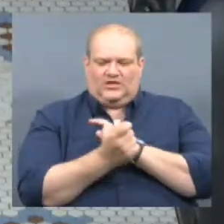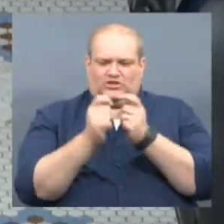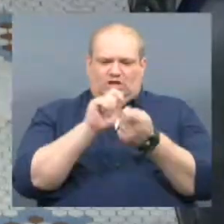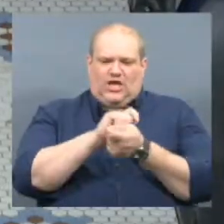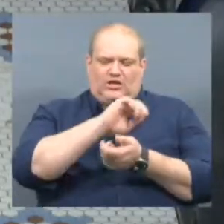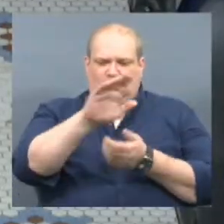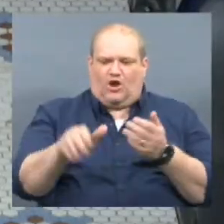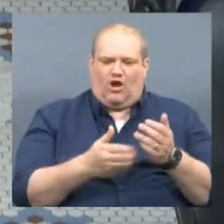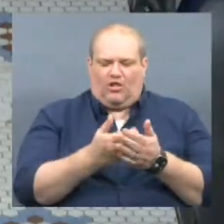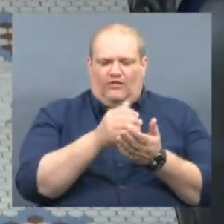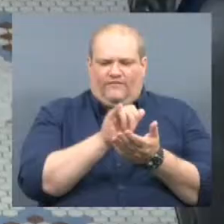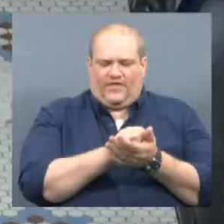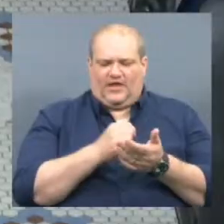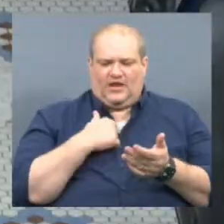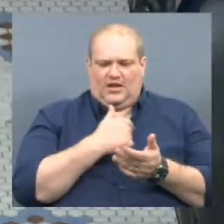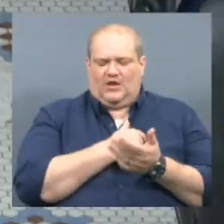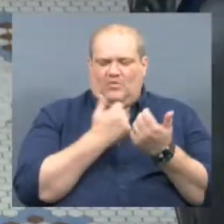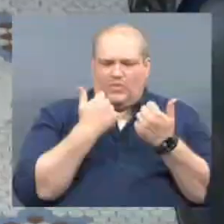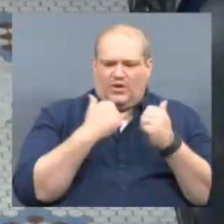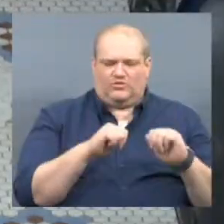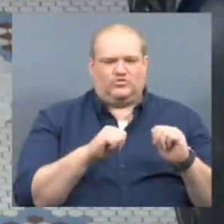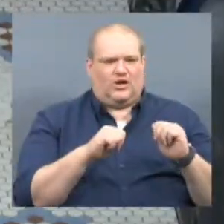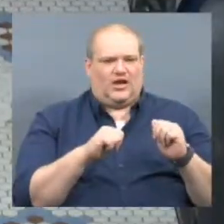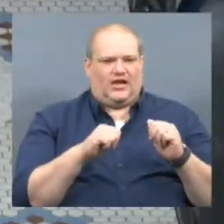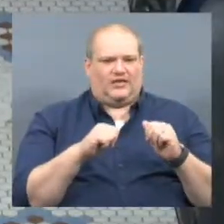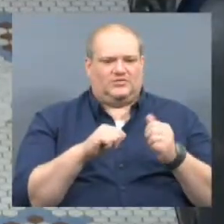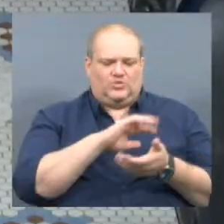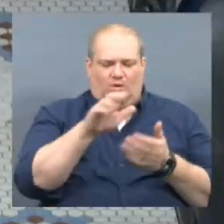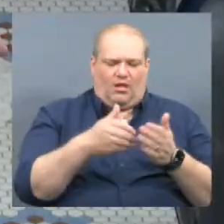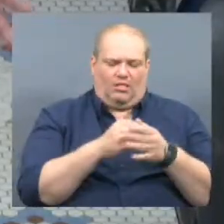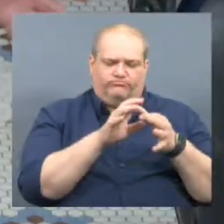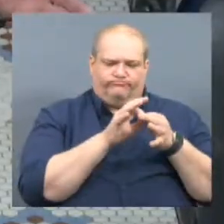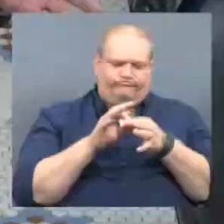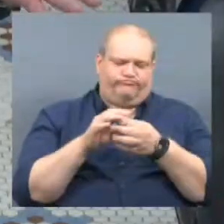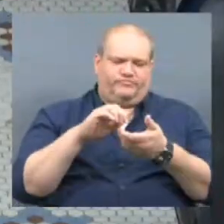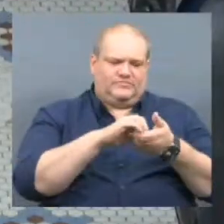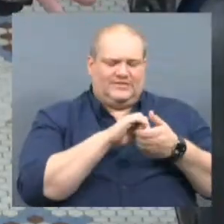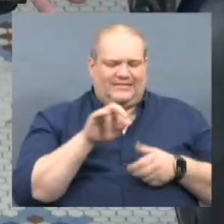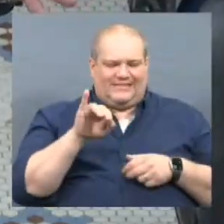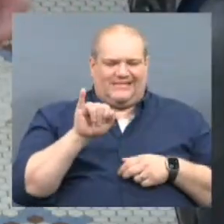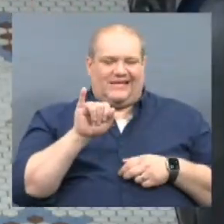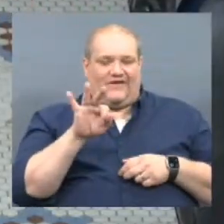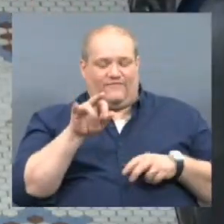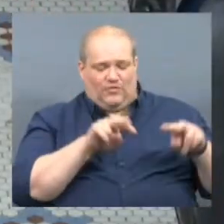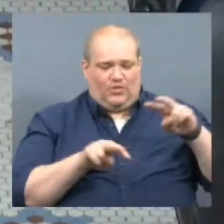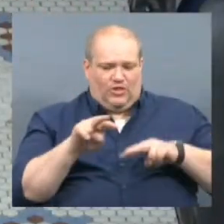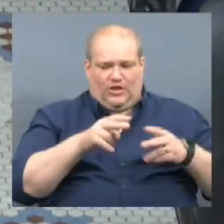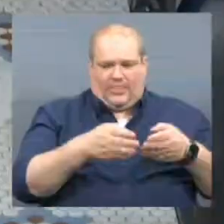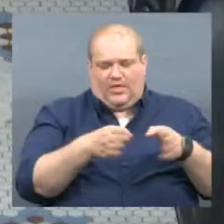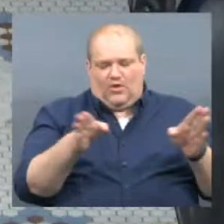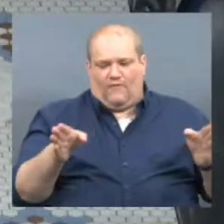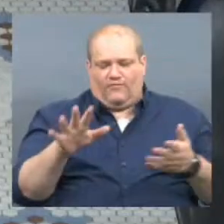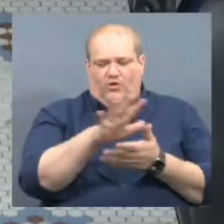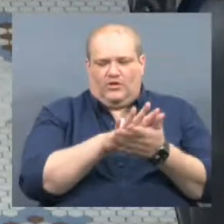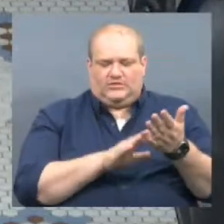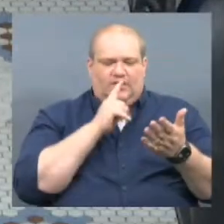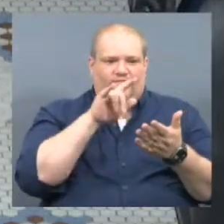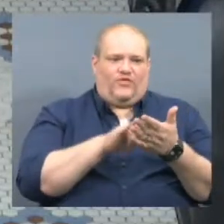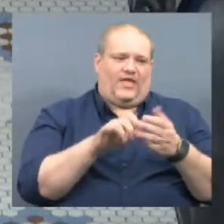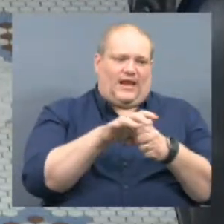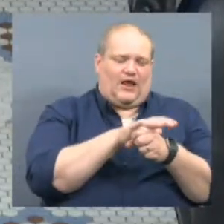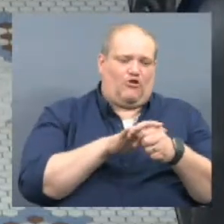all of that, and we're trying to kind of bring that all together. If you look at the overall design of that